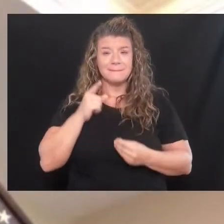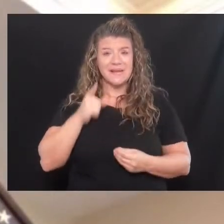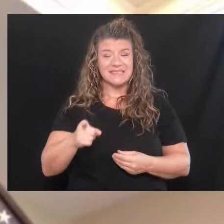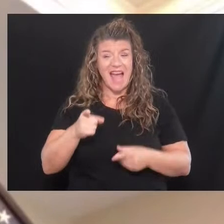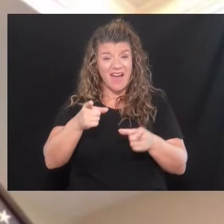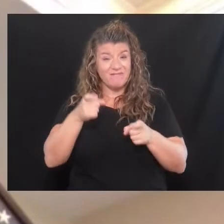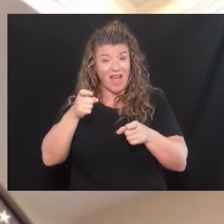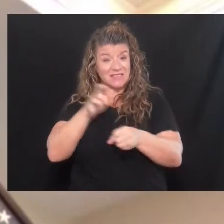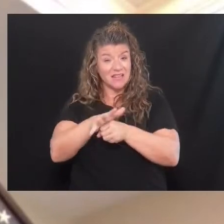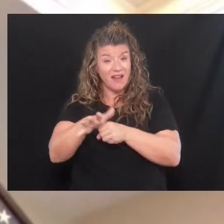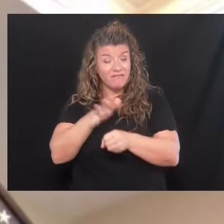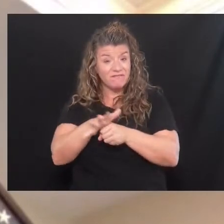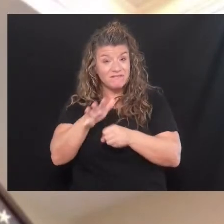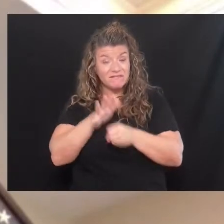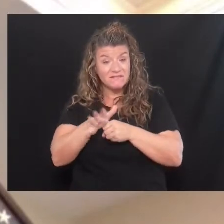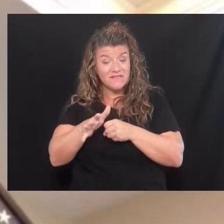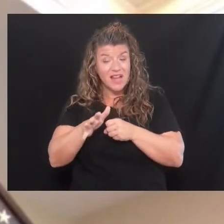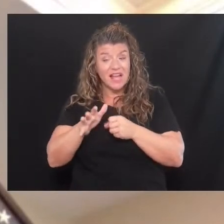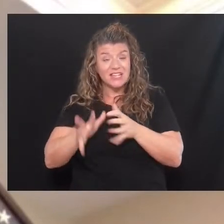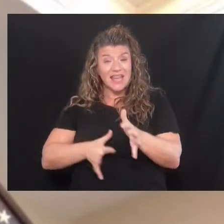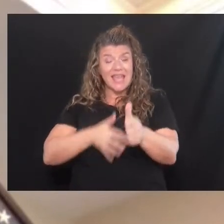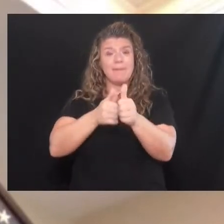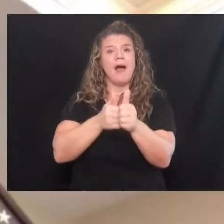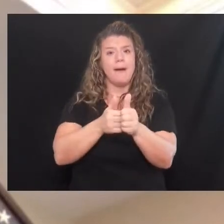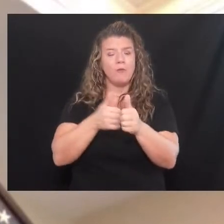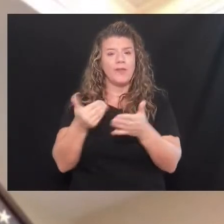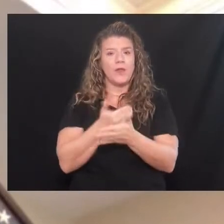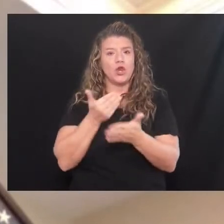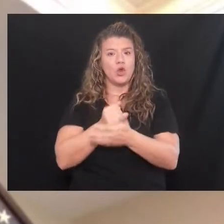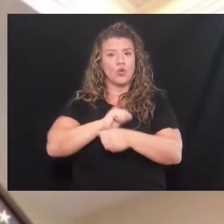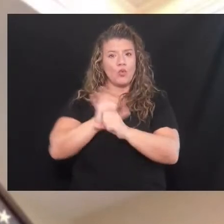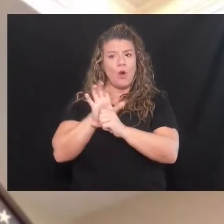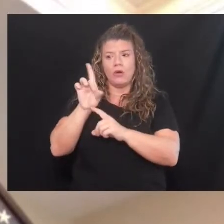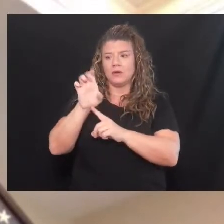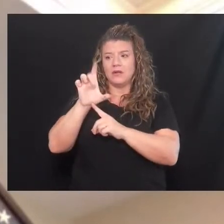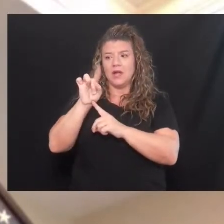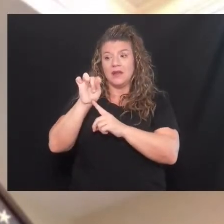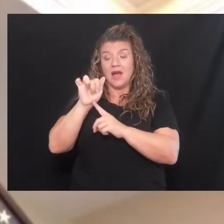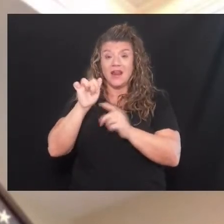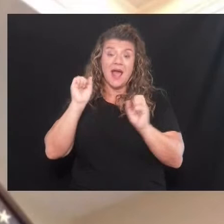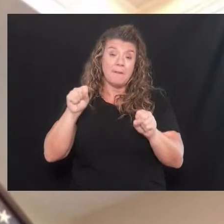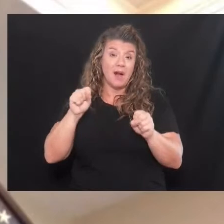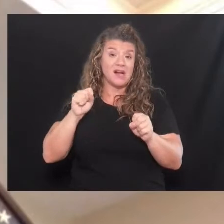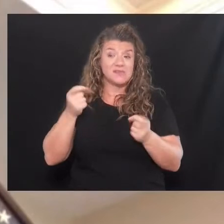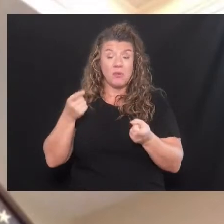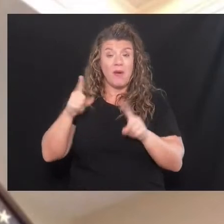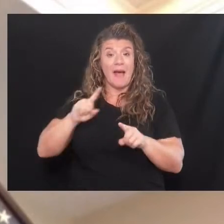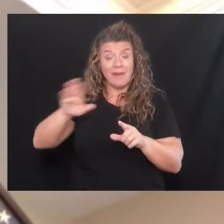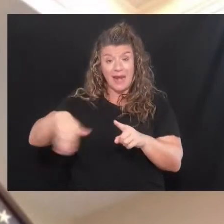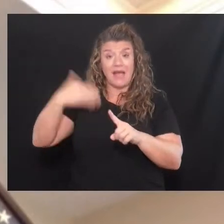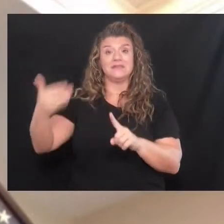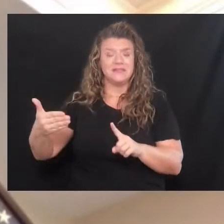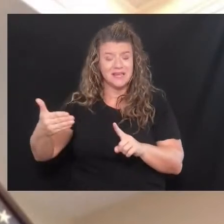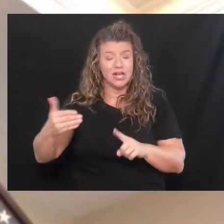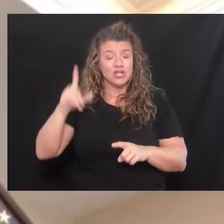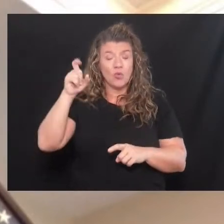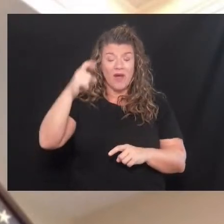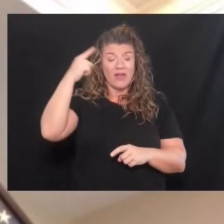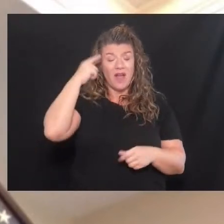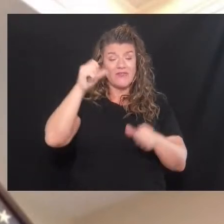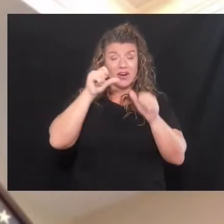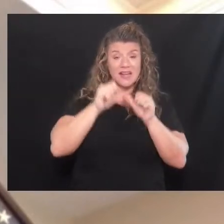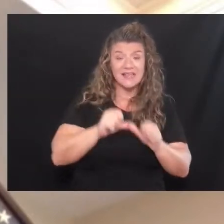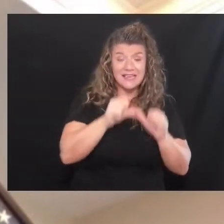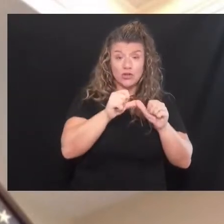fast enough to keep up with the Delta variant and what may be coming behind it. So what the governor continues to try to impress